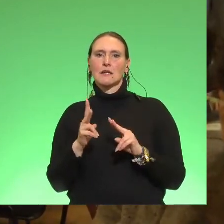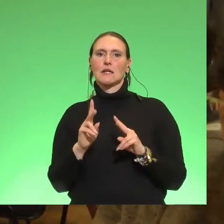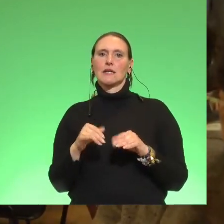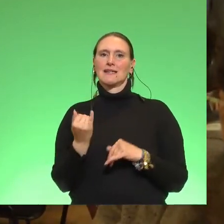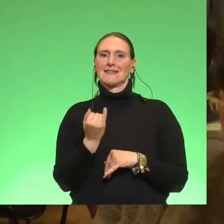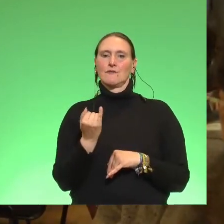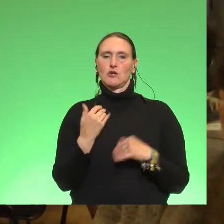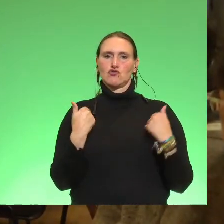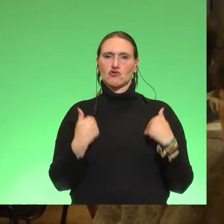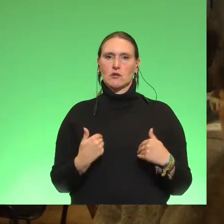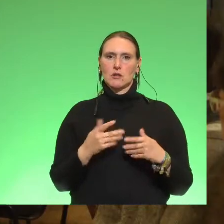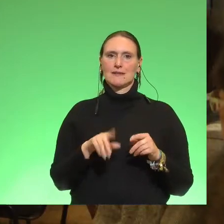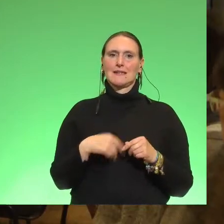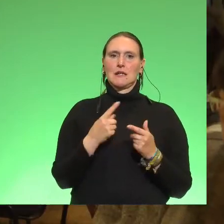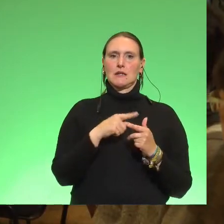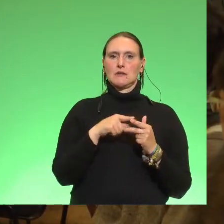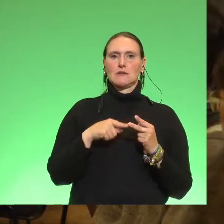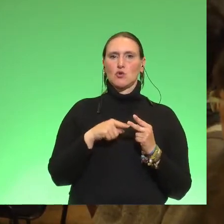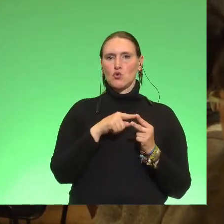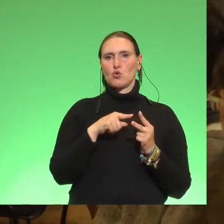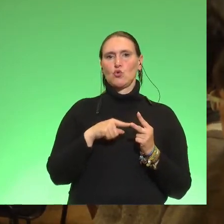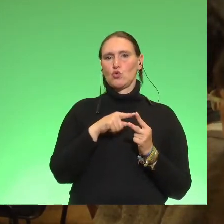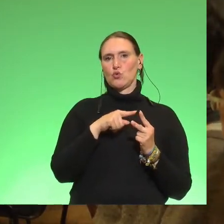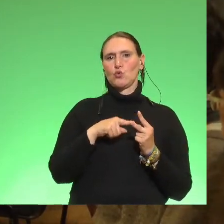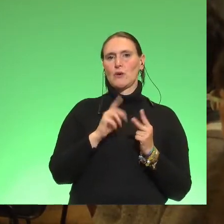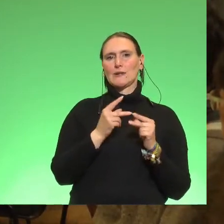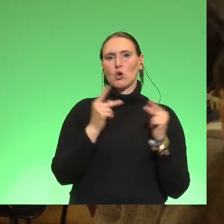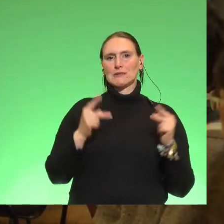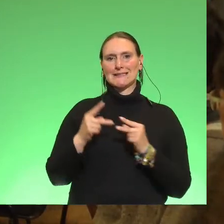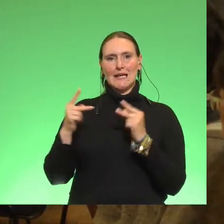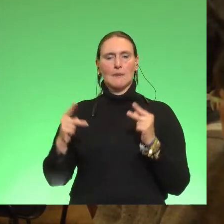these two concepts go hand to hand. So